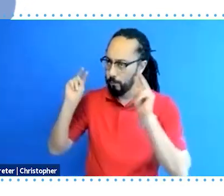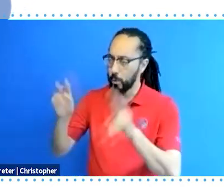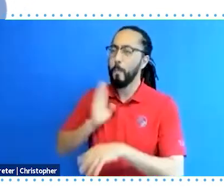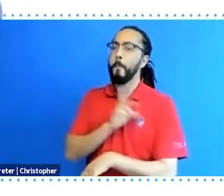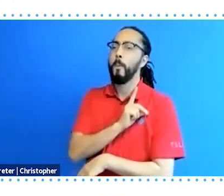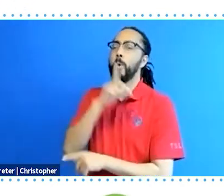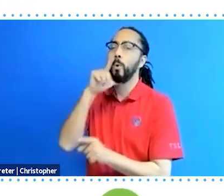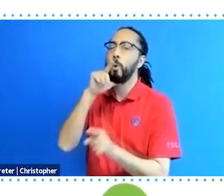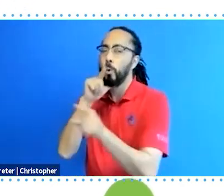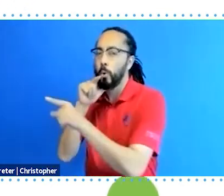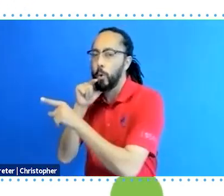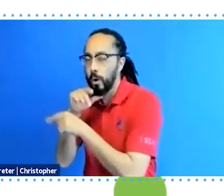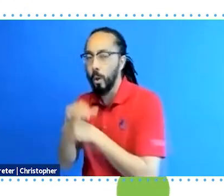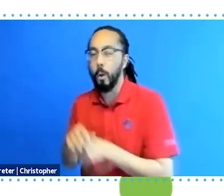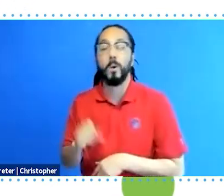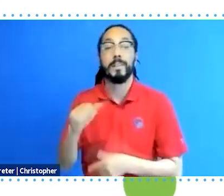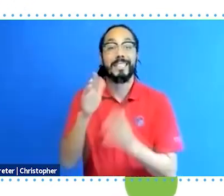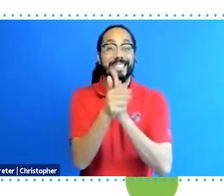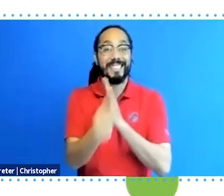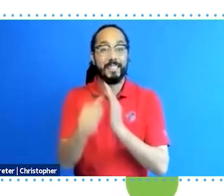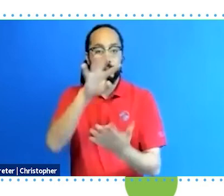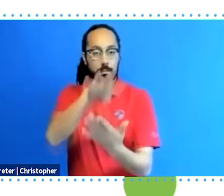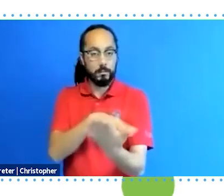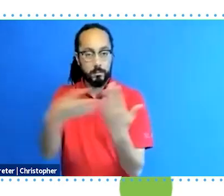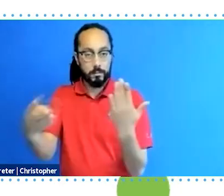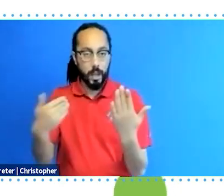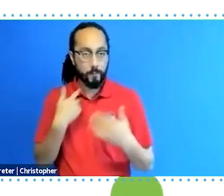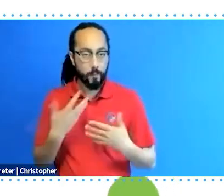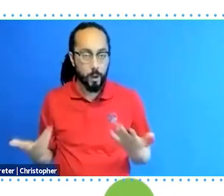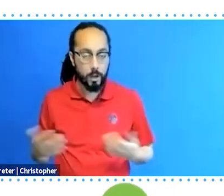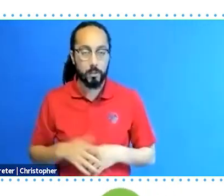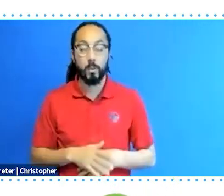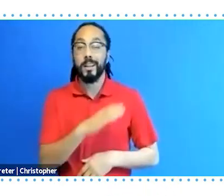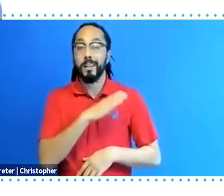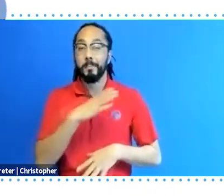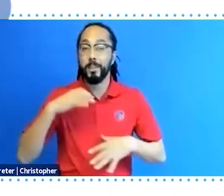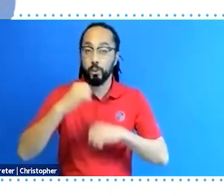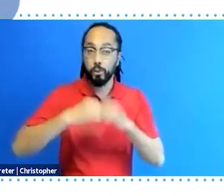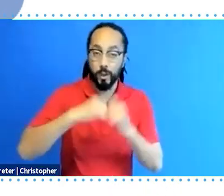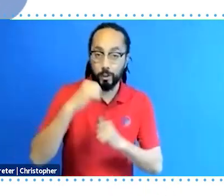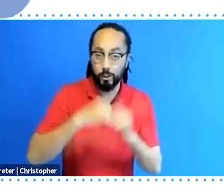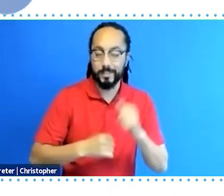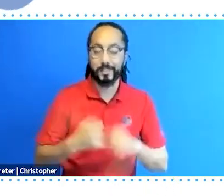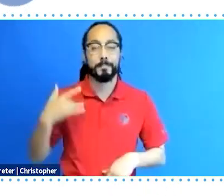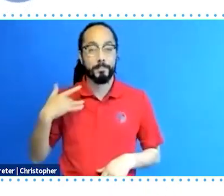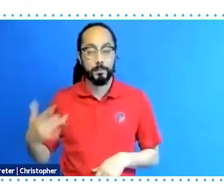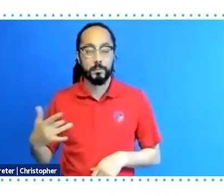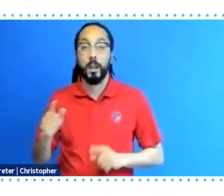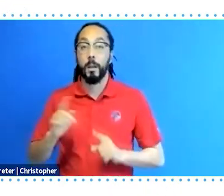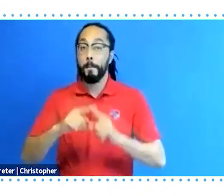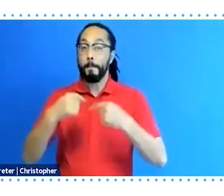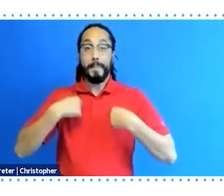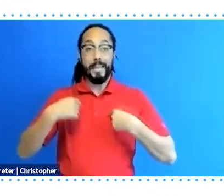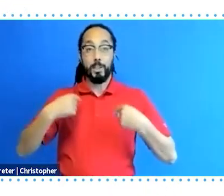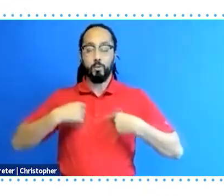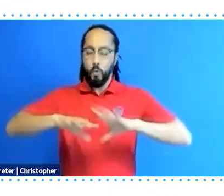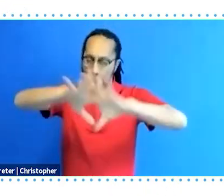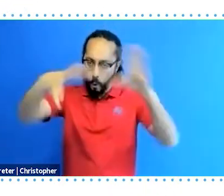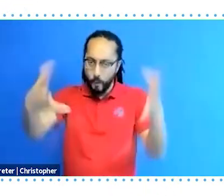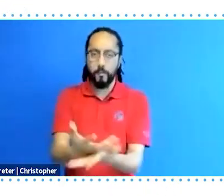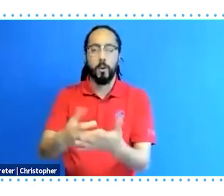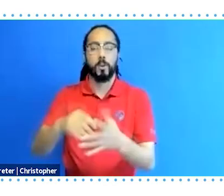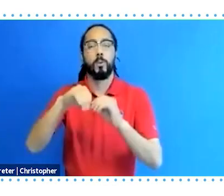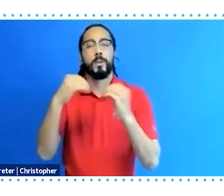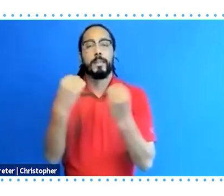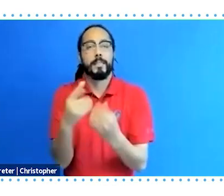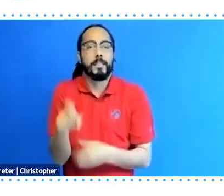skills matrix. Let's look at committee structure. And for me, I go back to what does your organization need? What are the